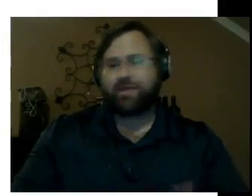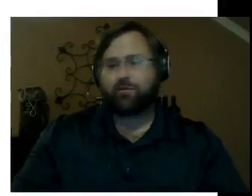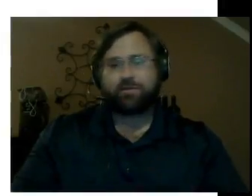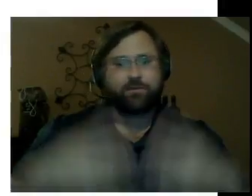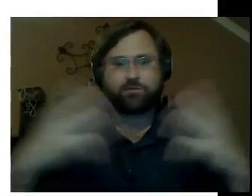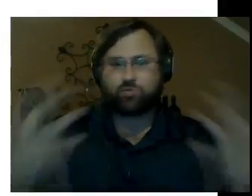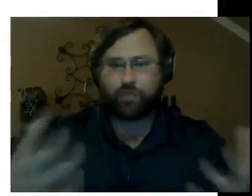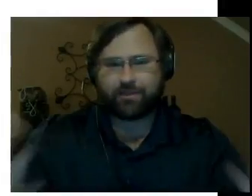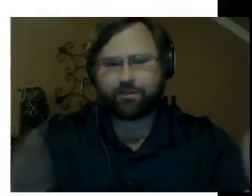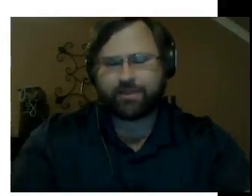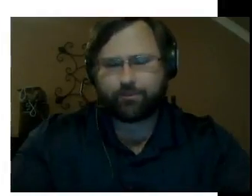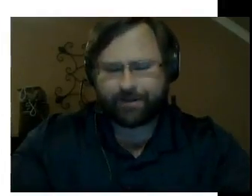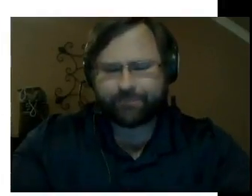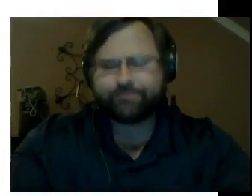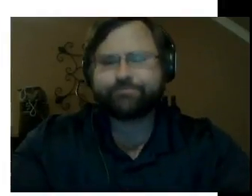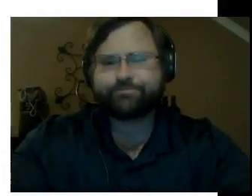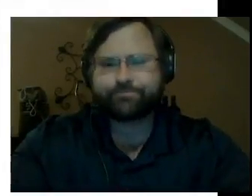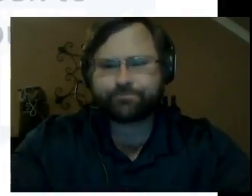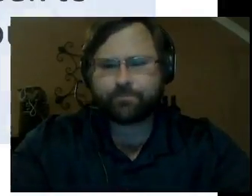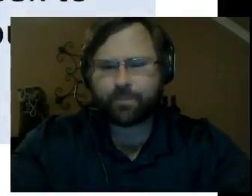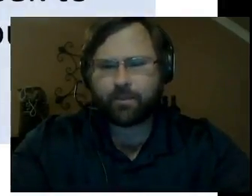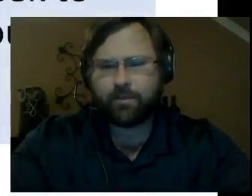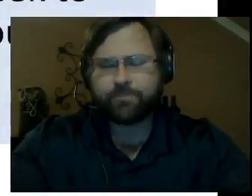then that would mean something was really, really pretty.